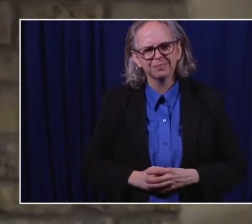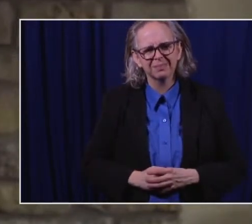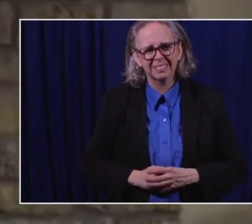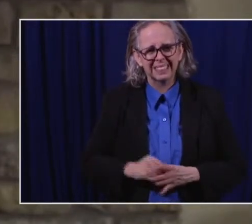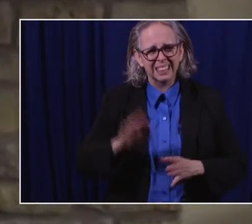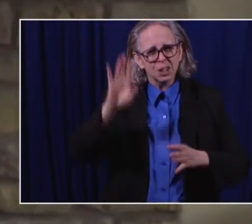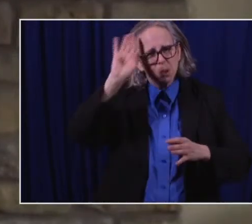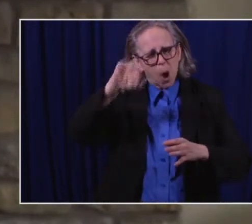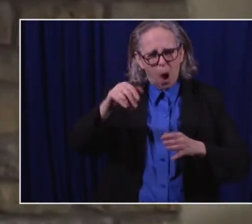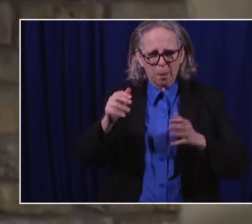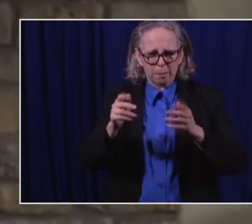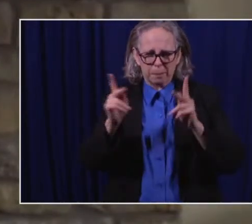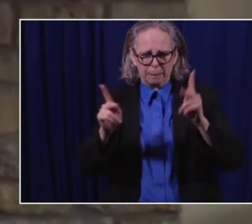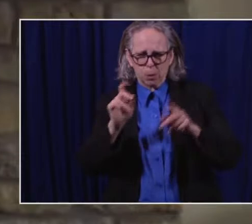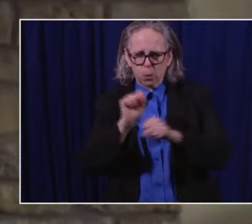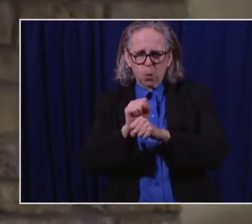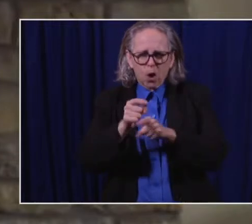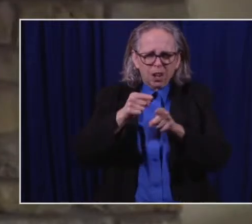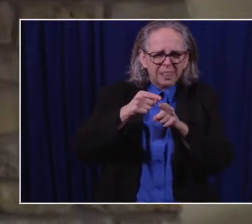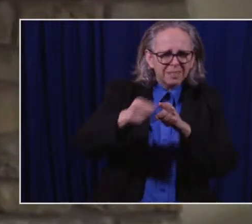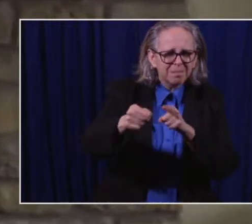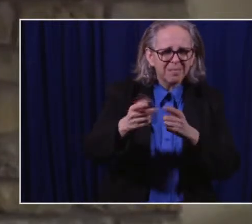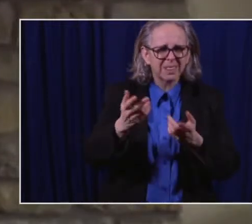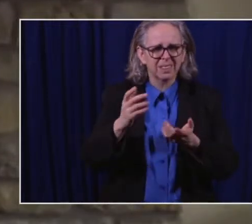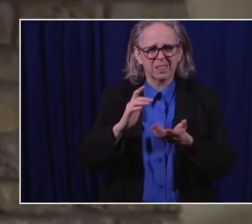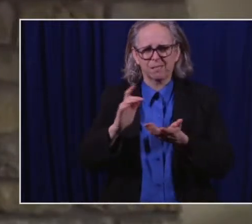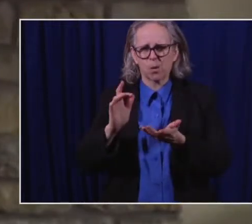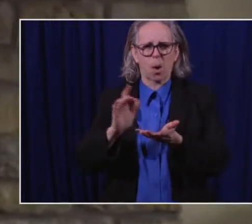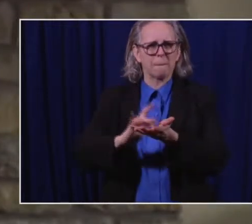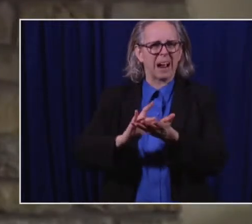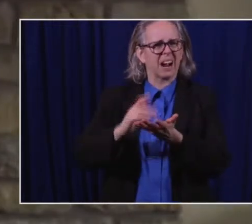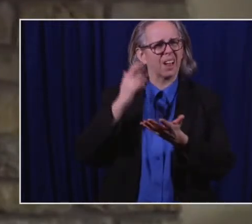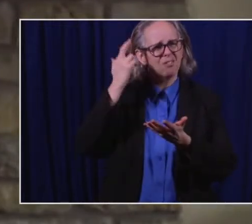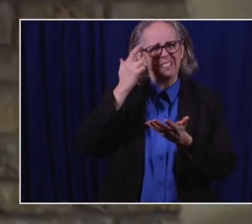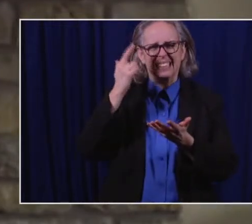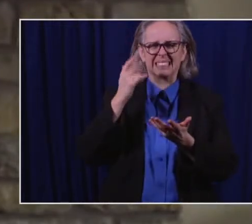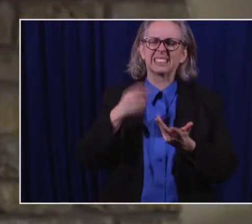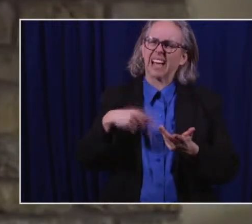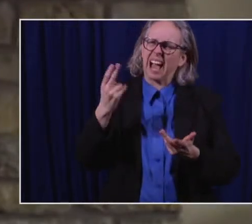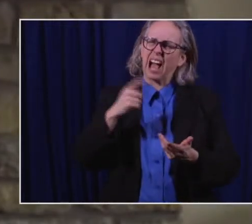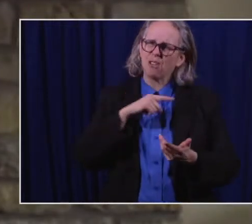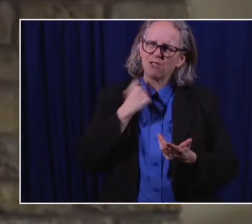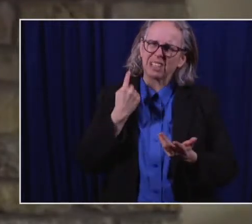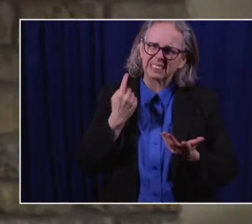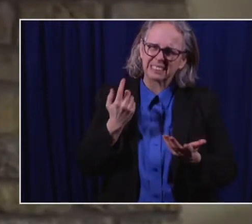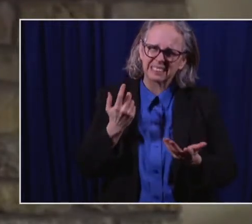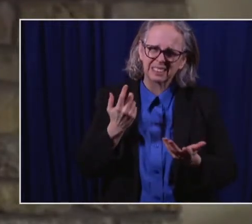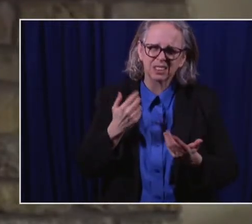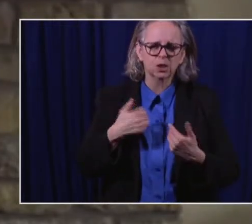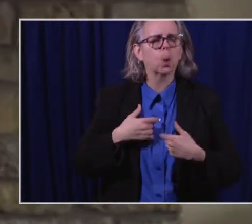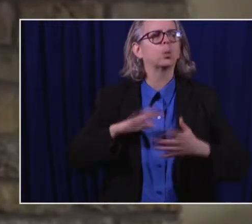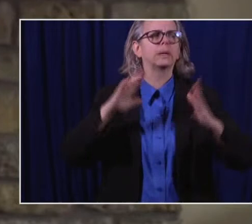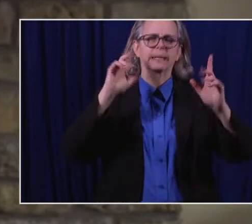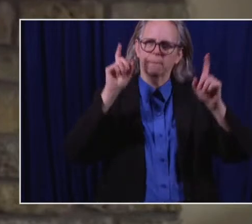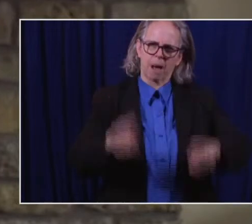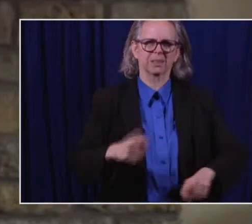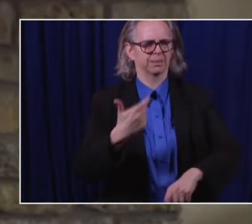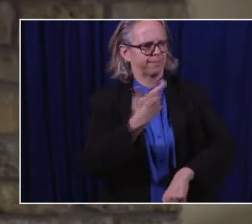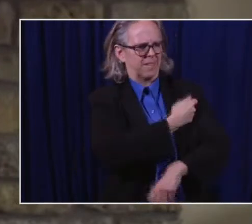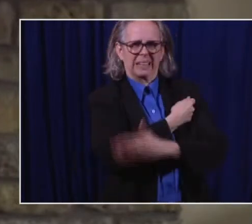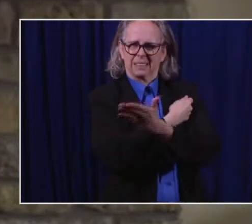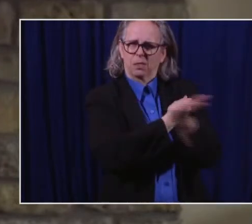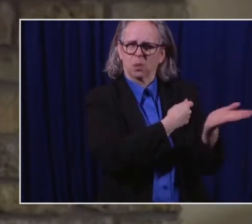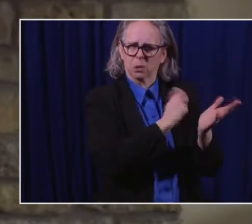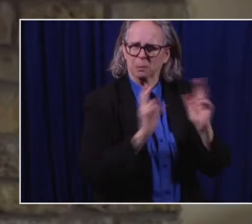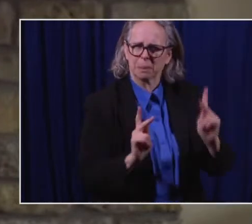vulnerable, and that has started to occur, or it has been occurring as well. So, we've really not